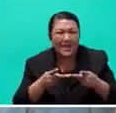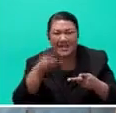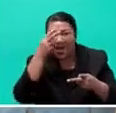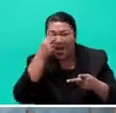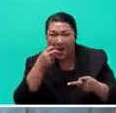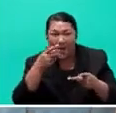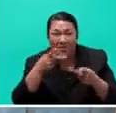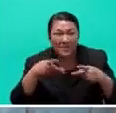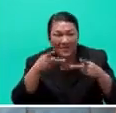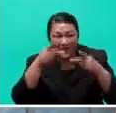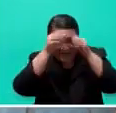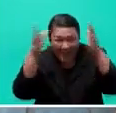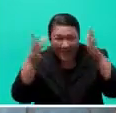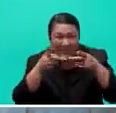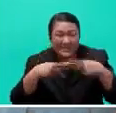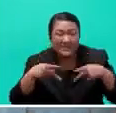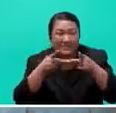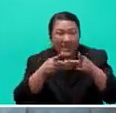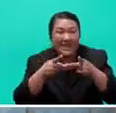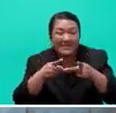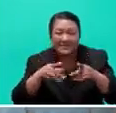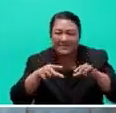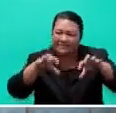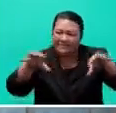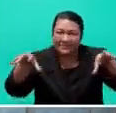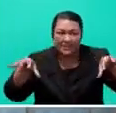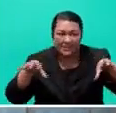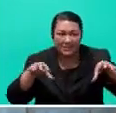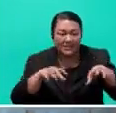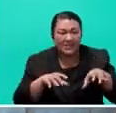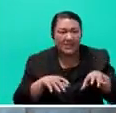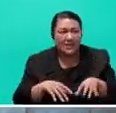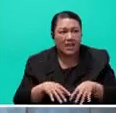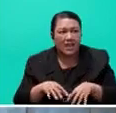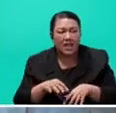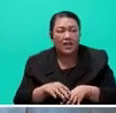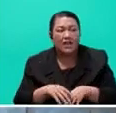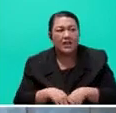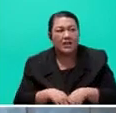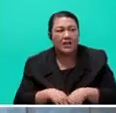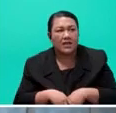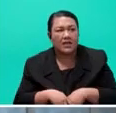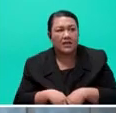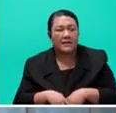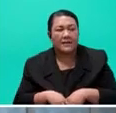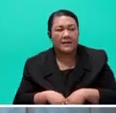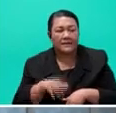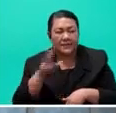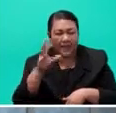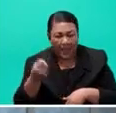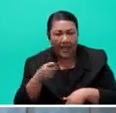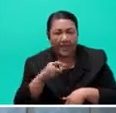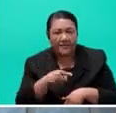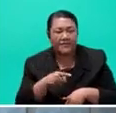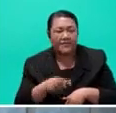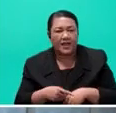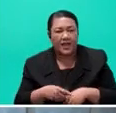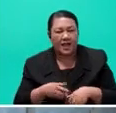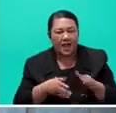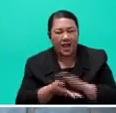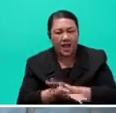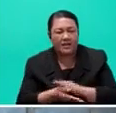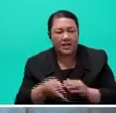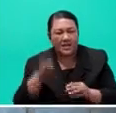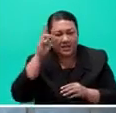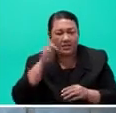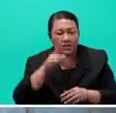the listing. They are not World Heritage Sites. They are national sites covered by under National Trust or Department of Heritage.